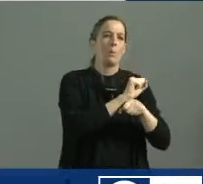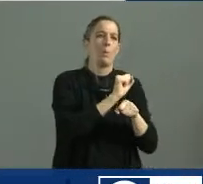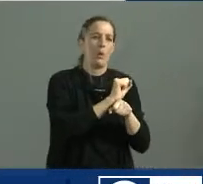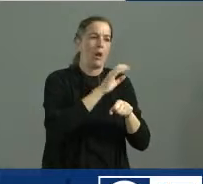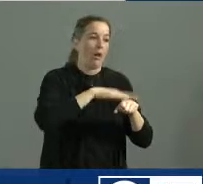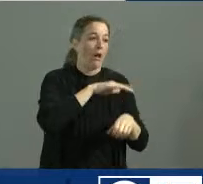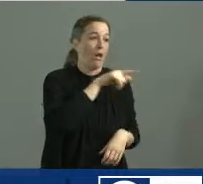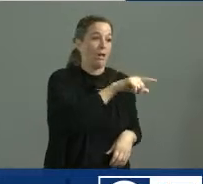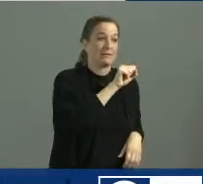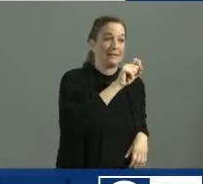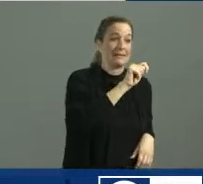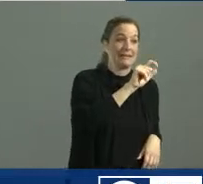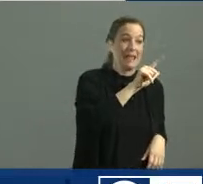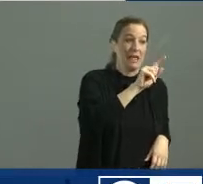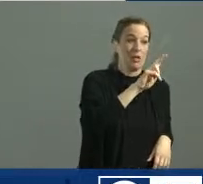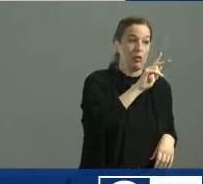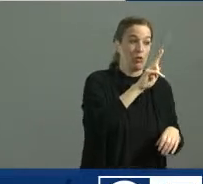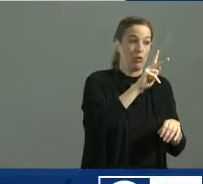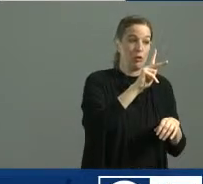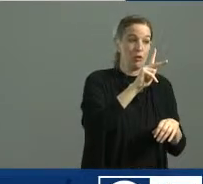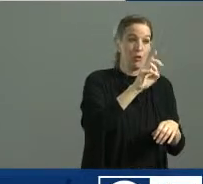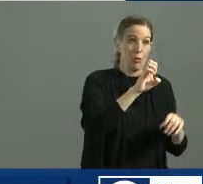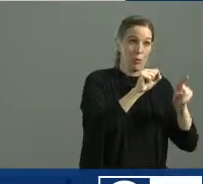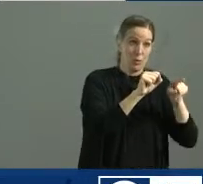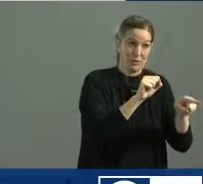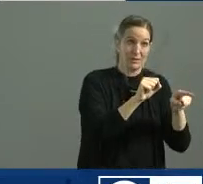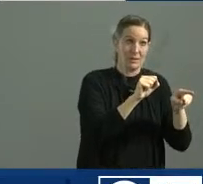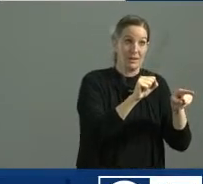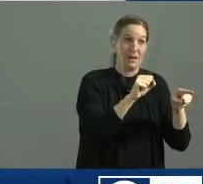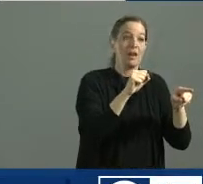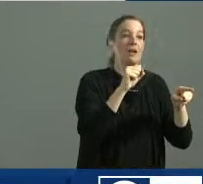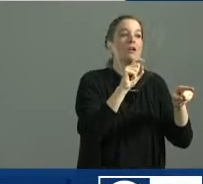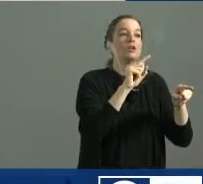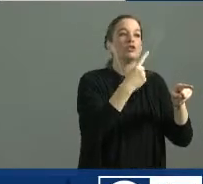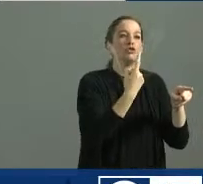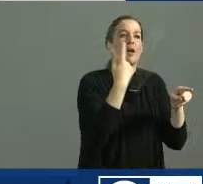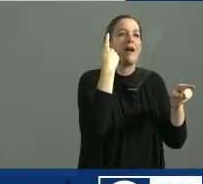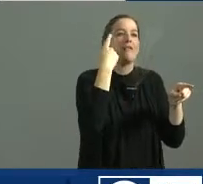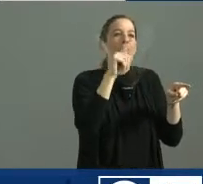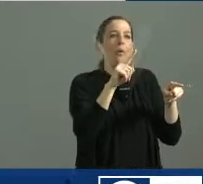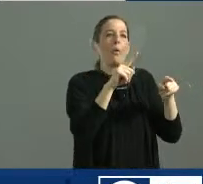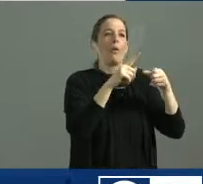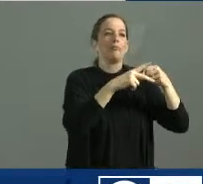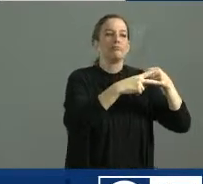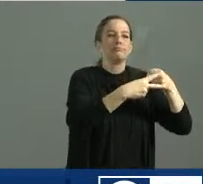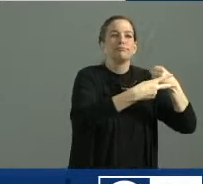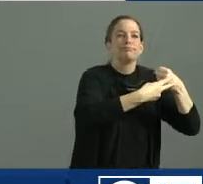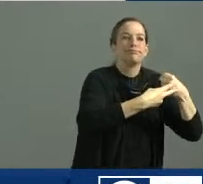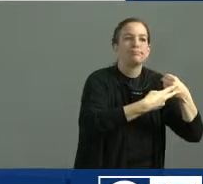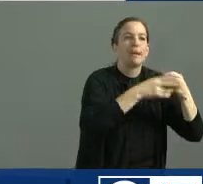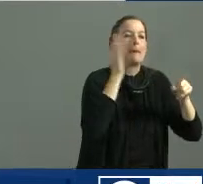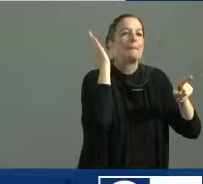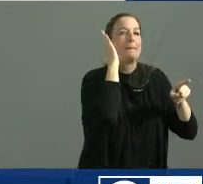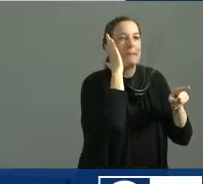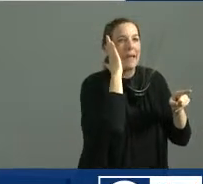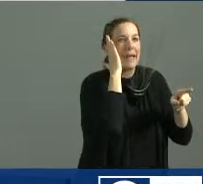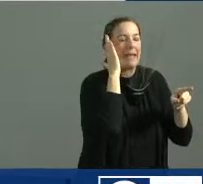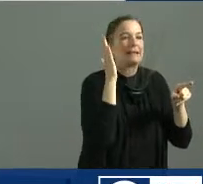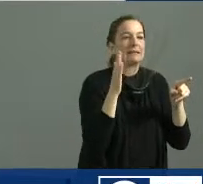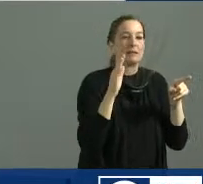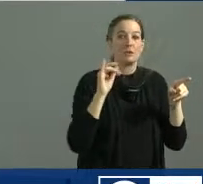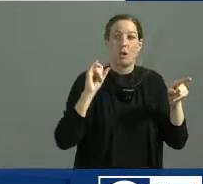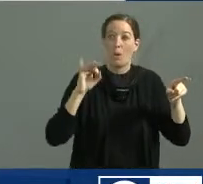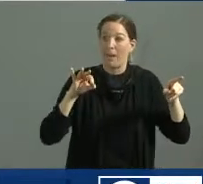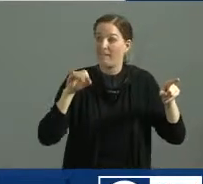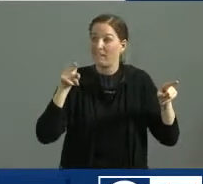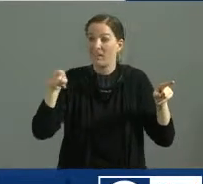that would be provided at St. Luke's we hold beds, post-acute beds, for us to transfer patients